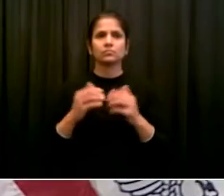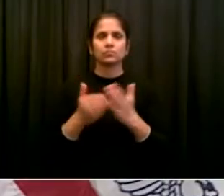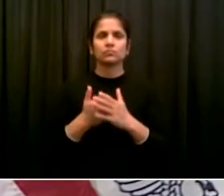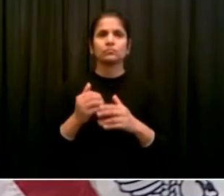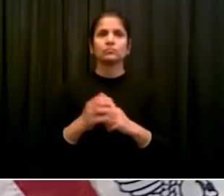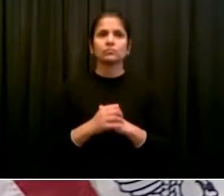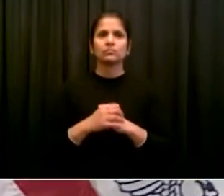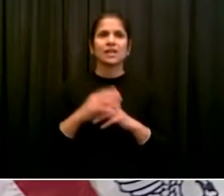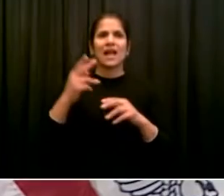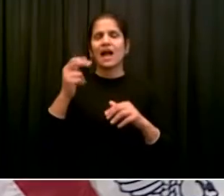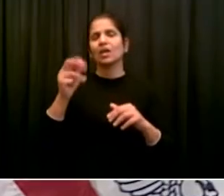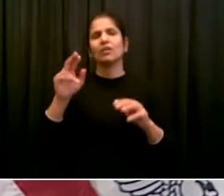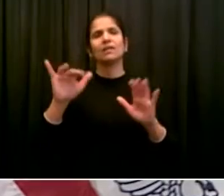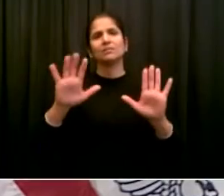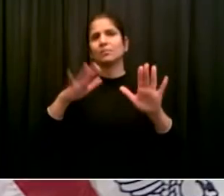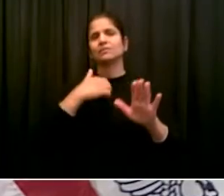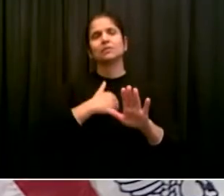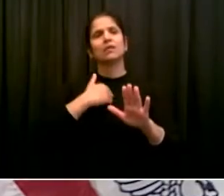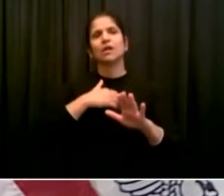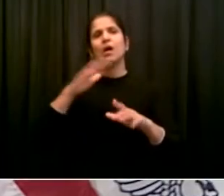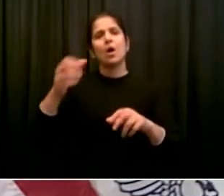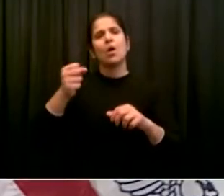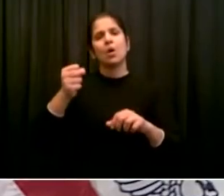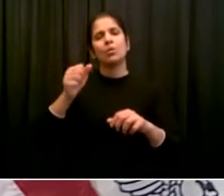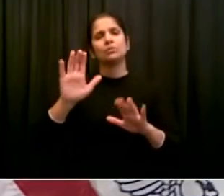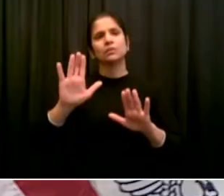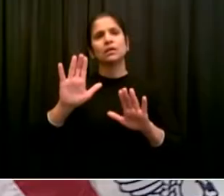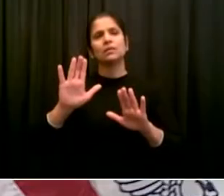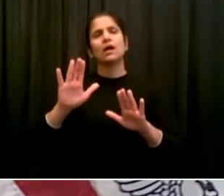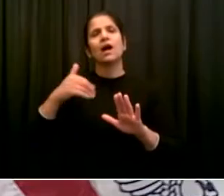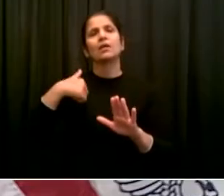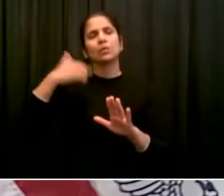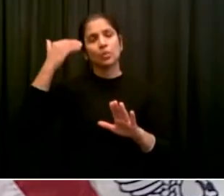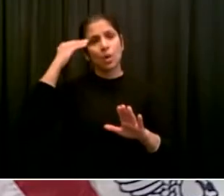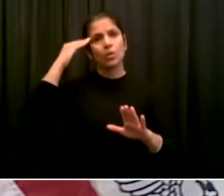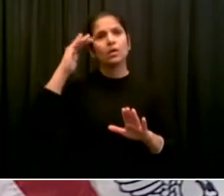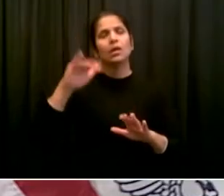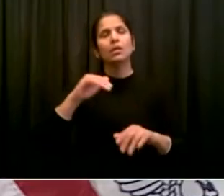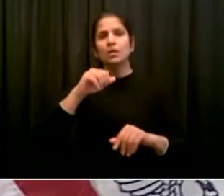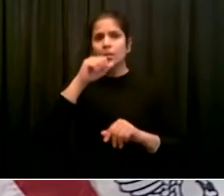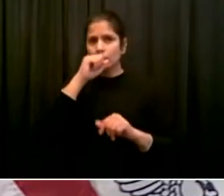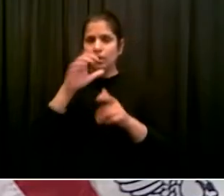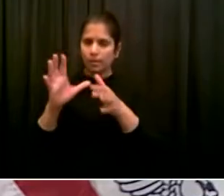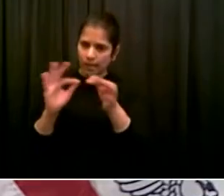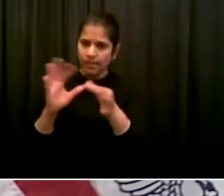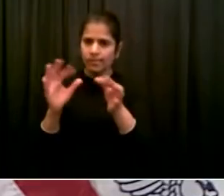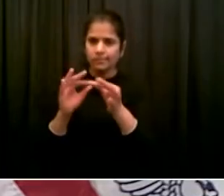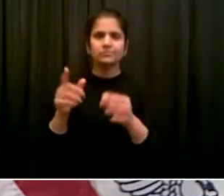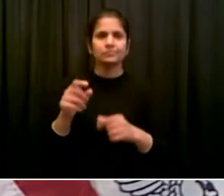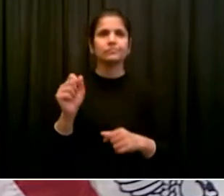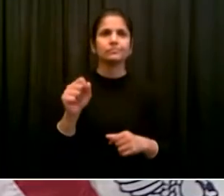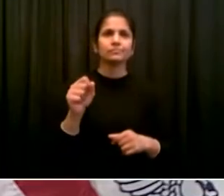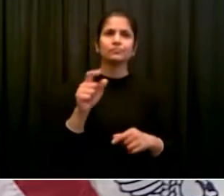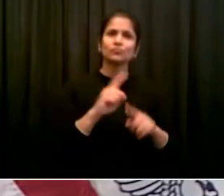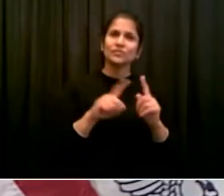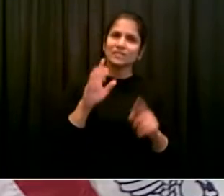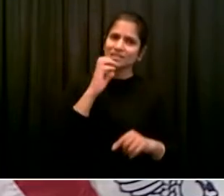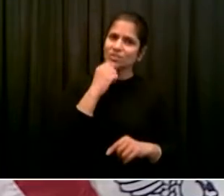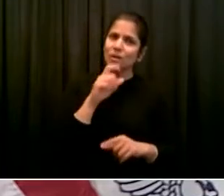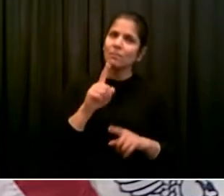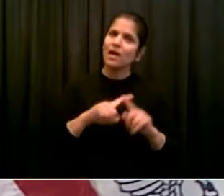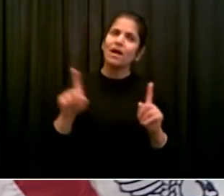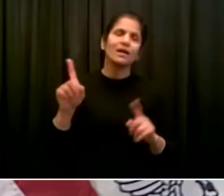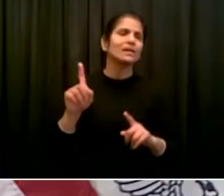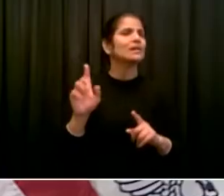me hold you up a second. Go Because ahead. I know your comment was sincere, and I'm going to certainly recognize your